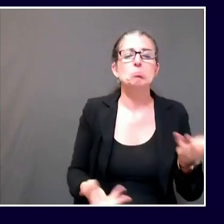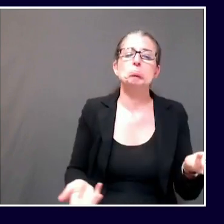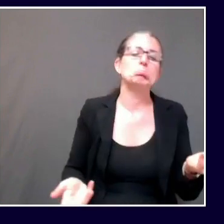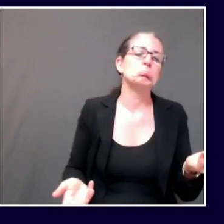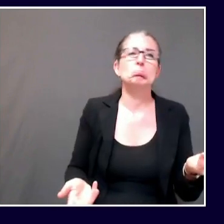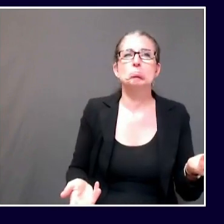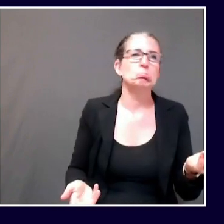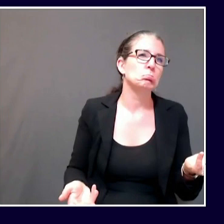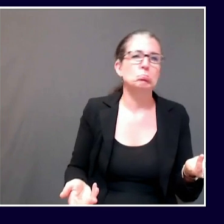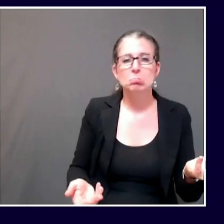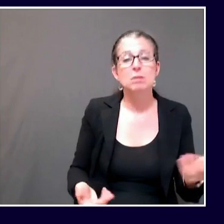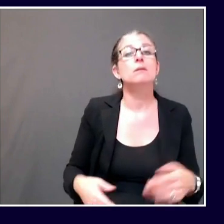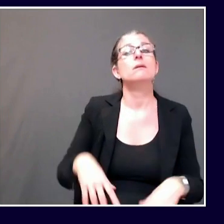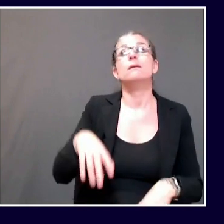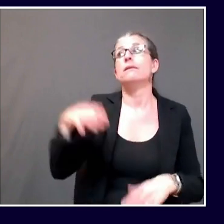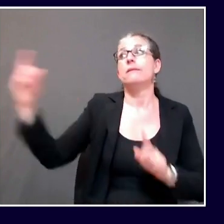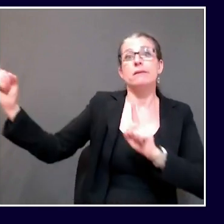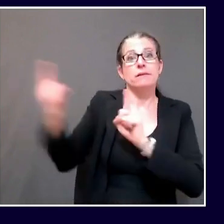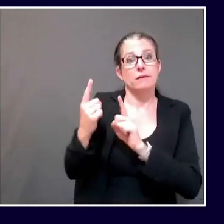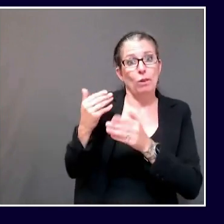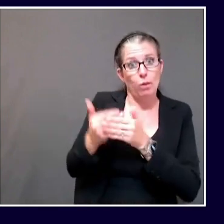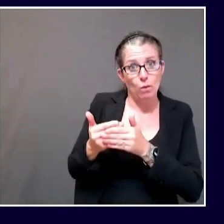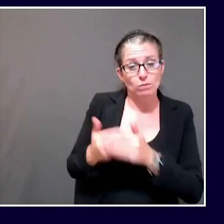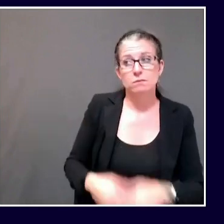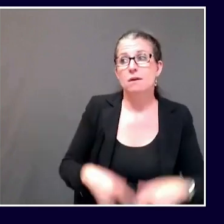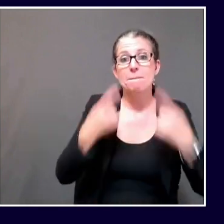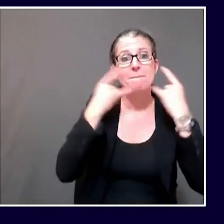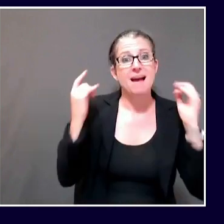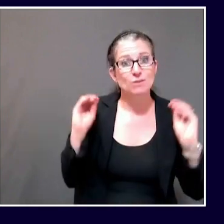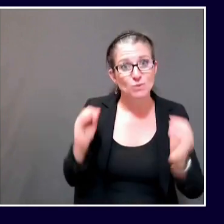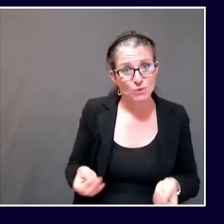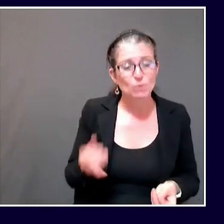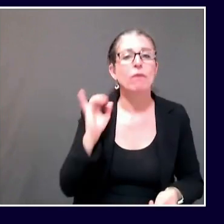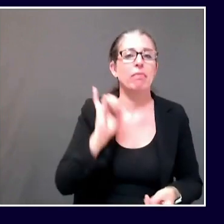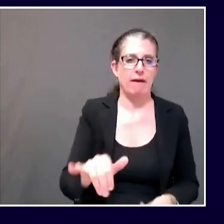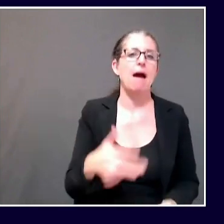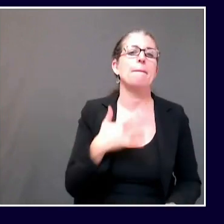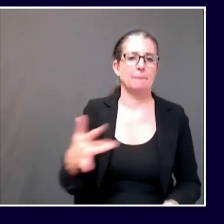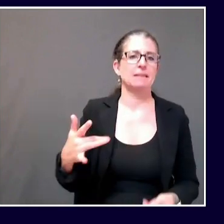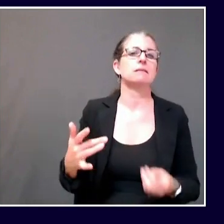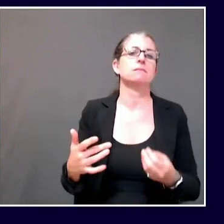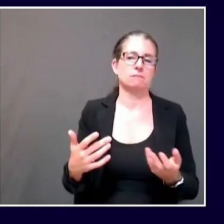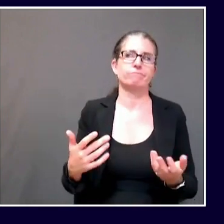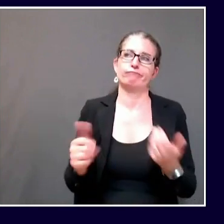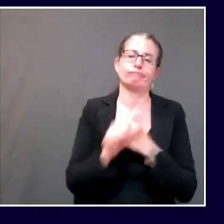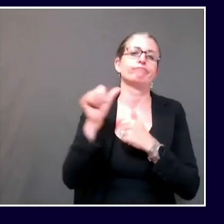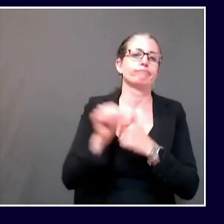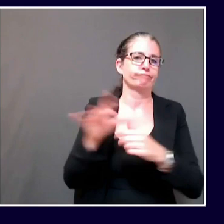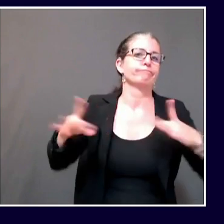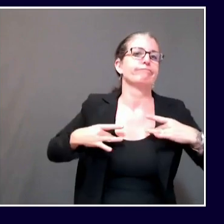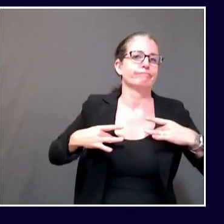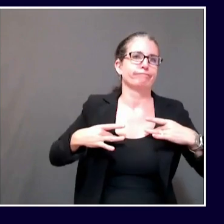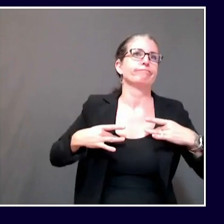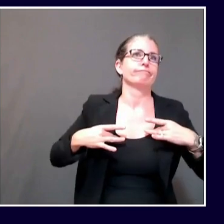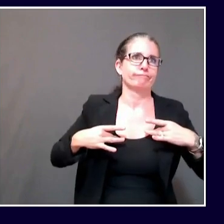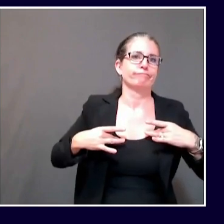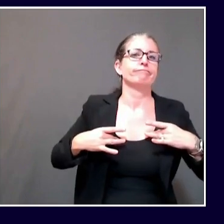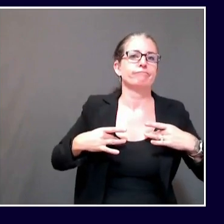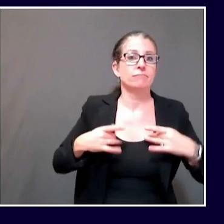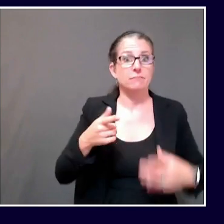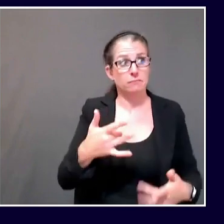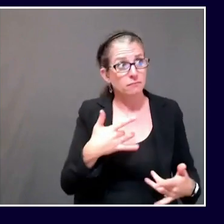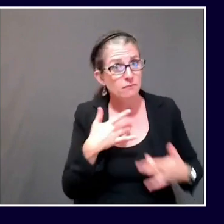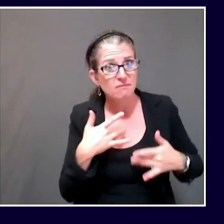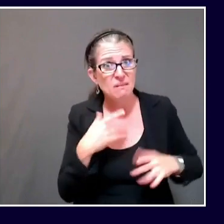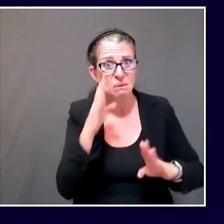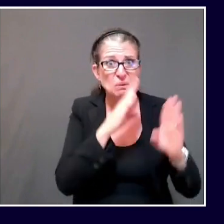you were a casual contact and you're concerned, you can get tested, but you still have to be in quarantine, because